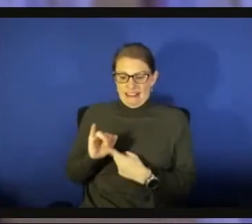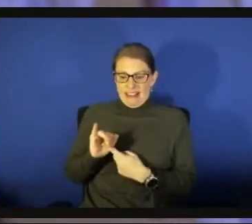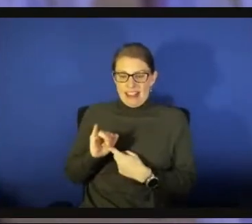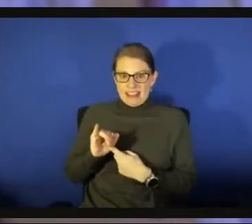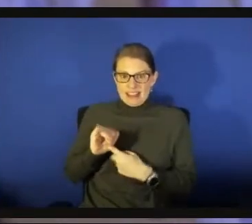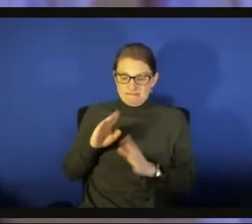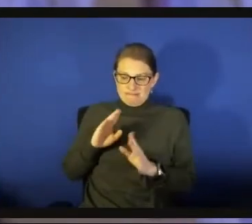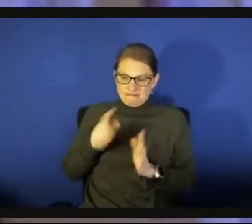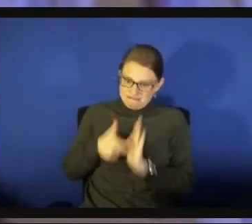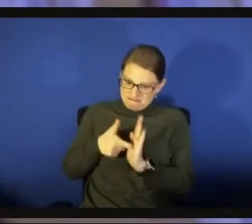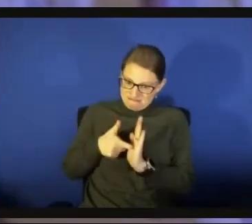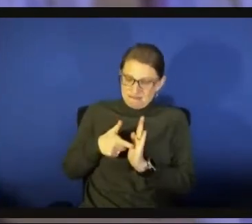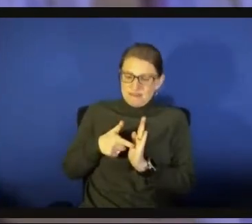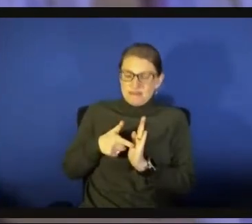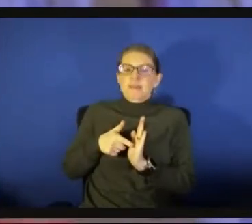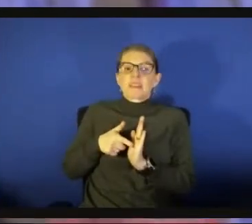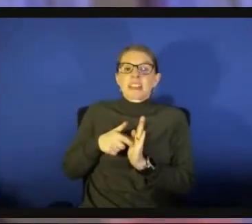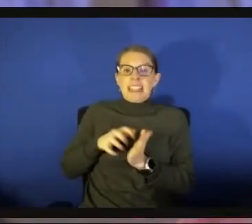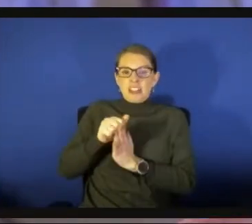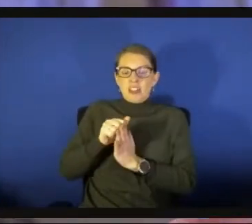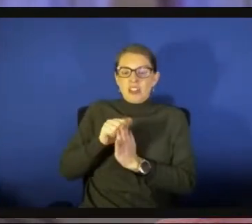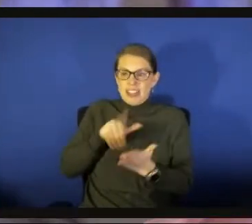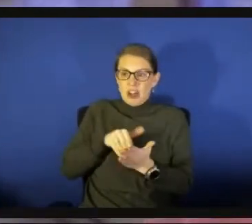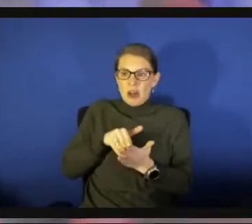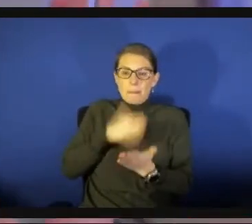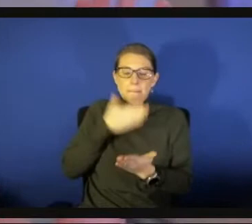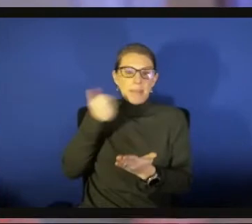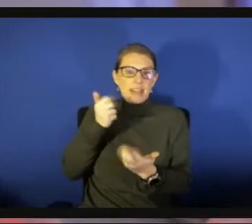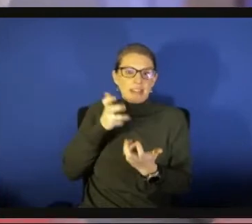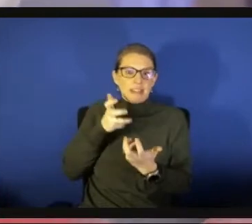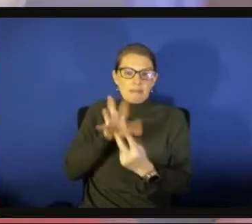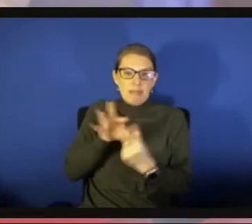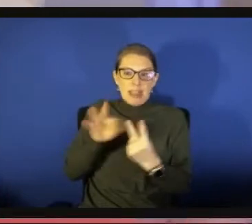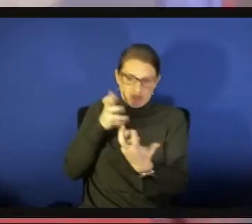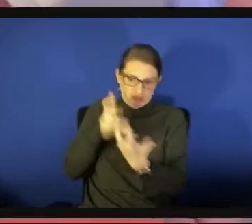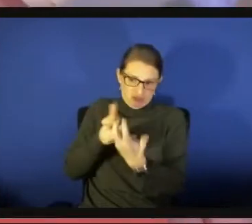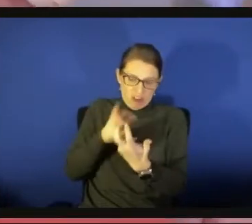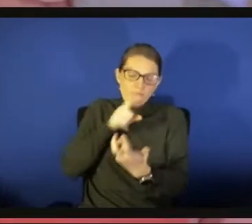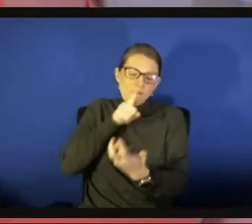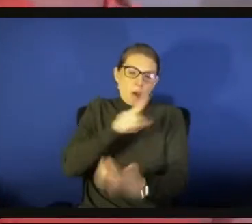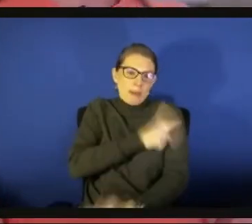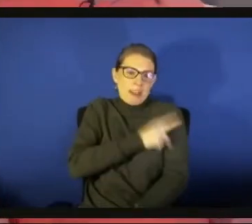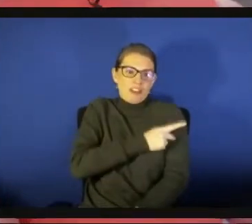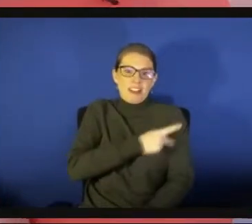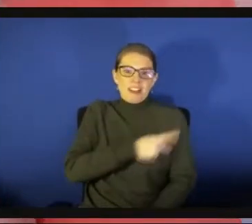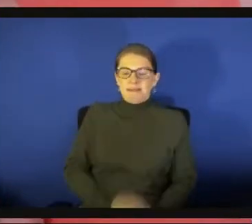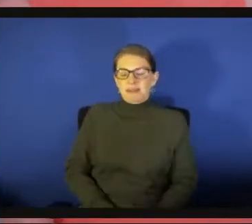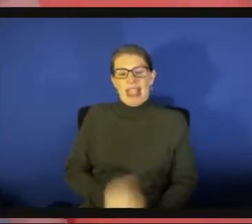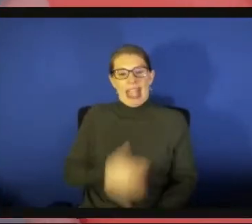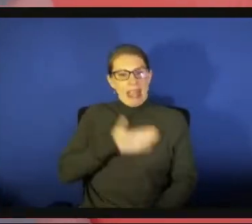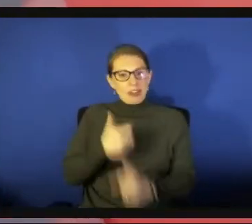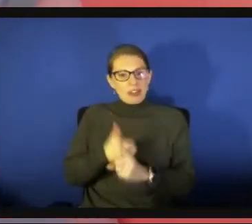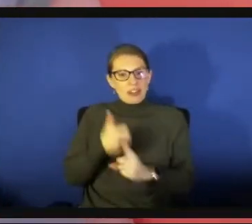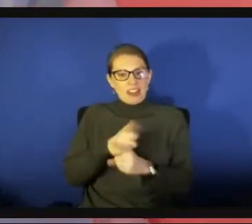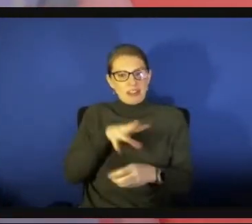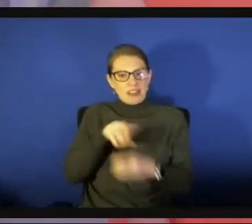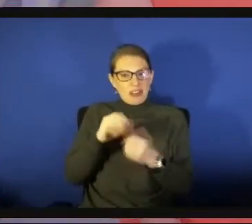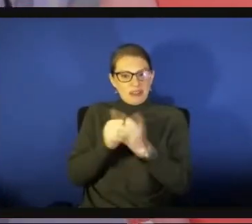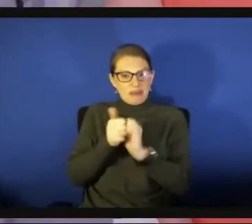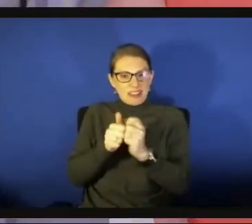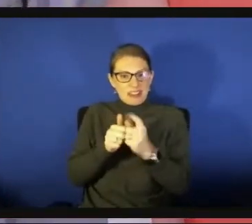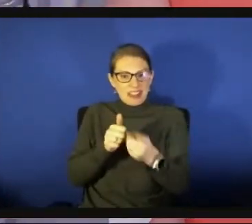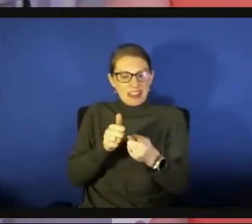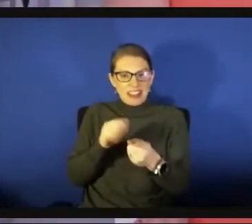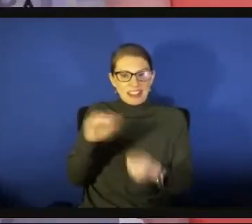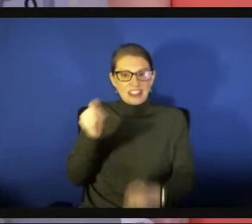for cancer patients in this area. Dr. Chen, we are all in sports mode right now, so I think you tied that all up just perfectly. And if I can show my Jayhawk tie